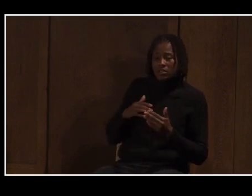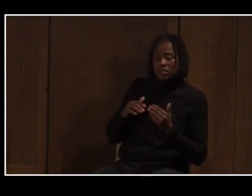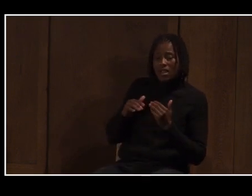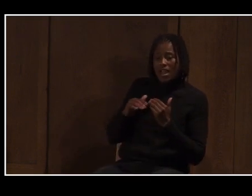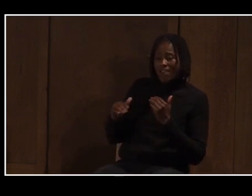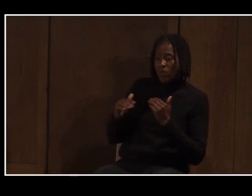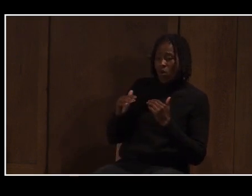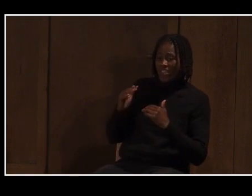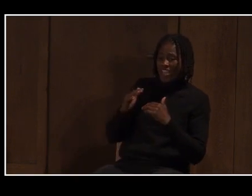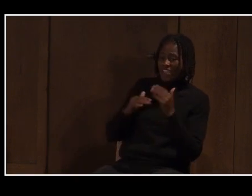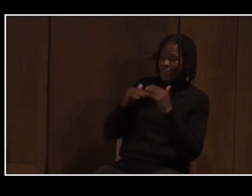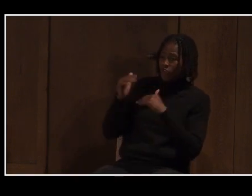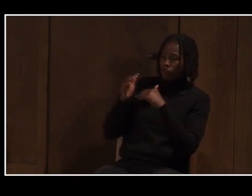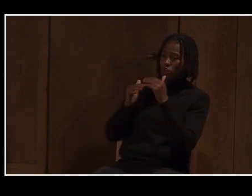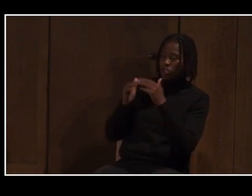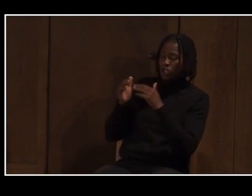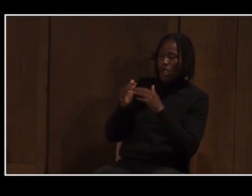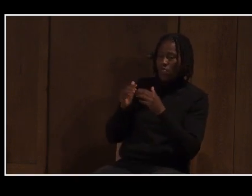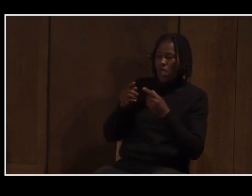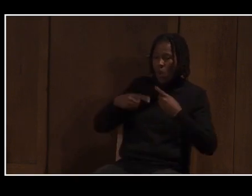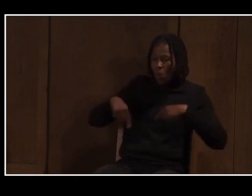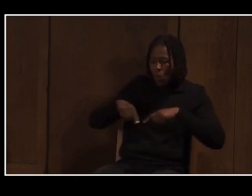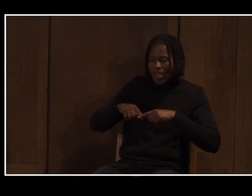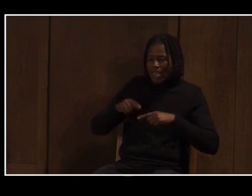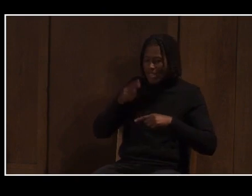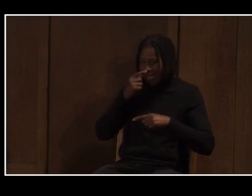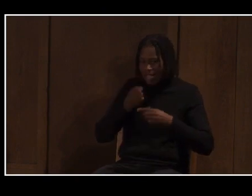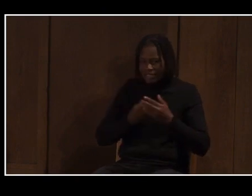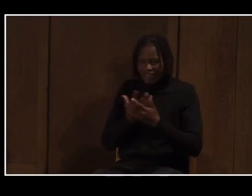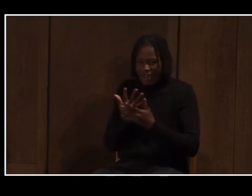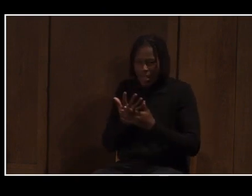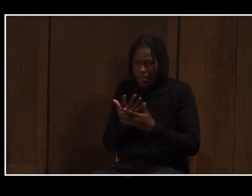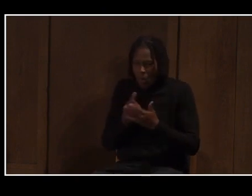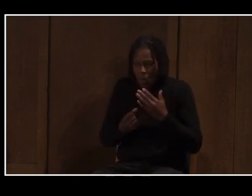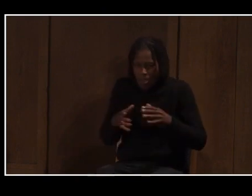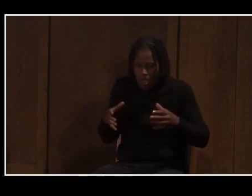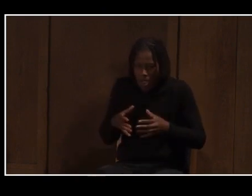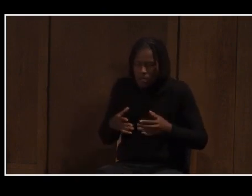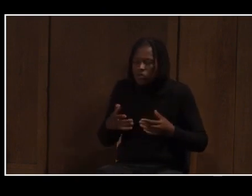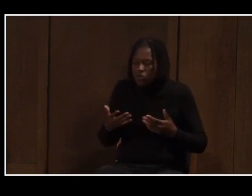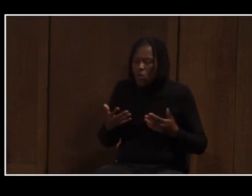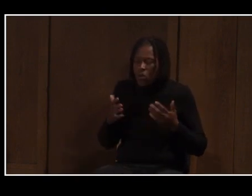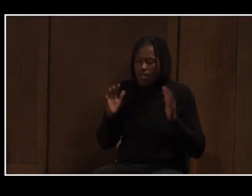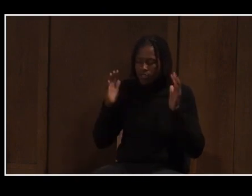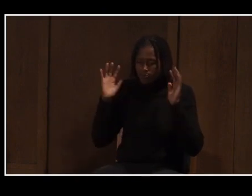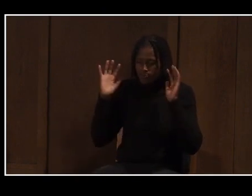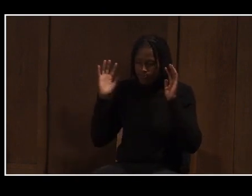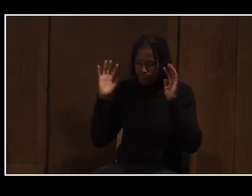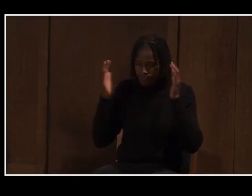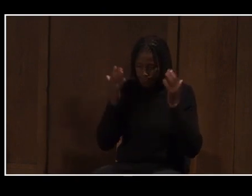can bring together. So let's thank our speakers and let's continue this dialogue in the future.